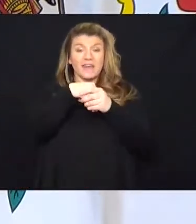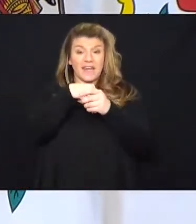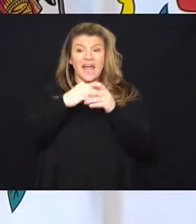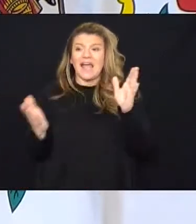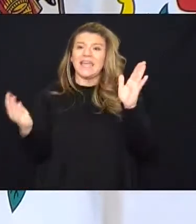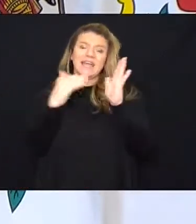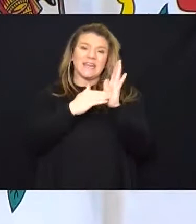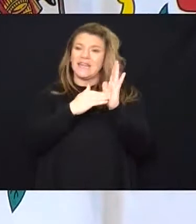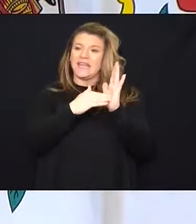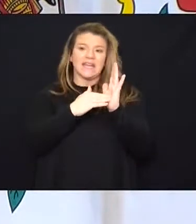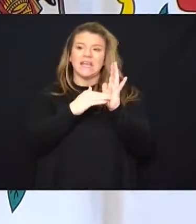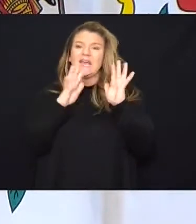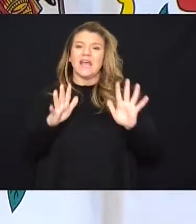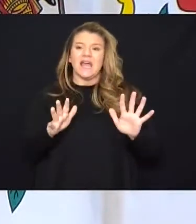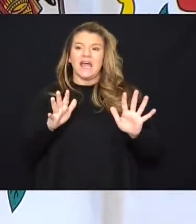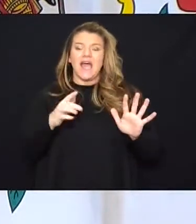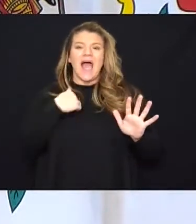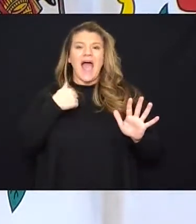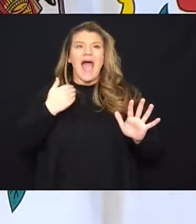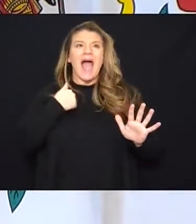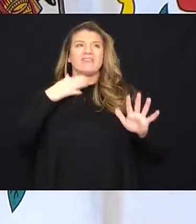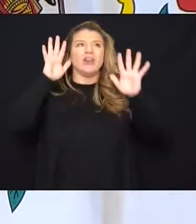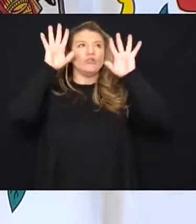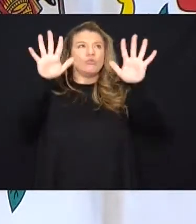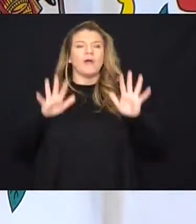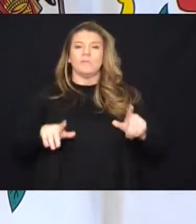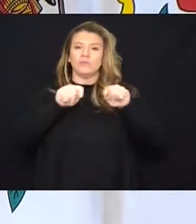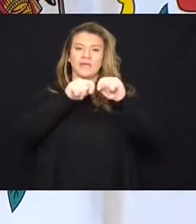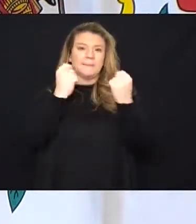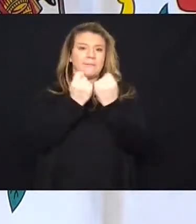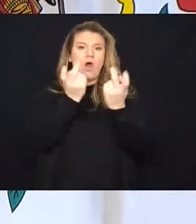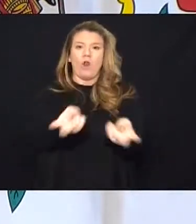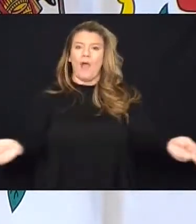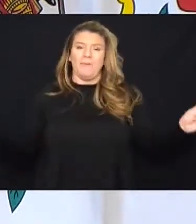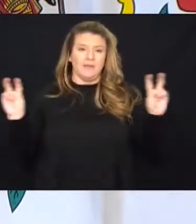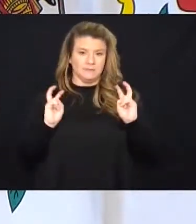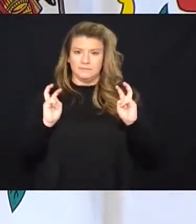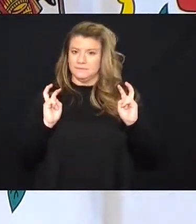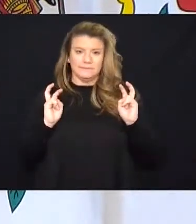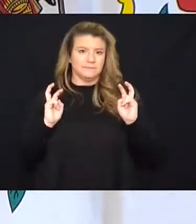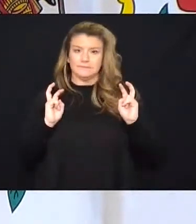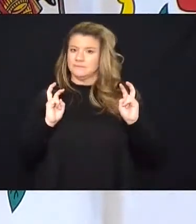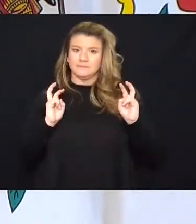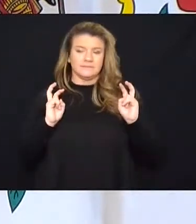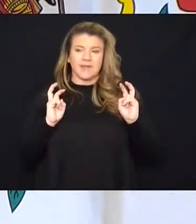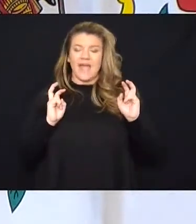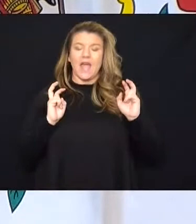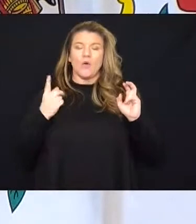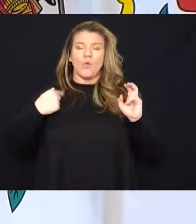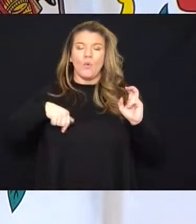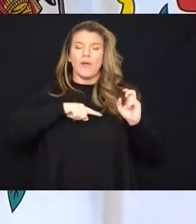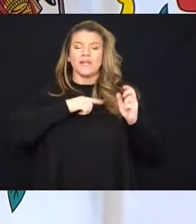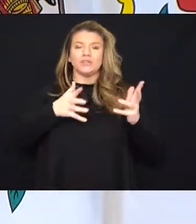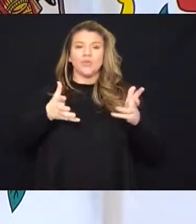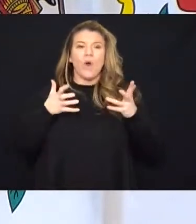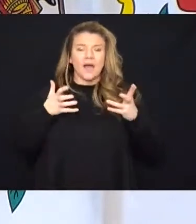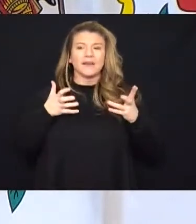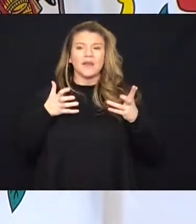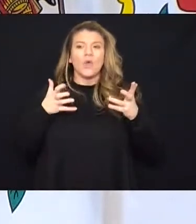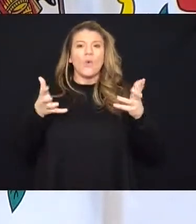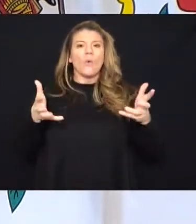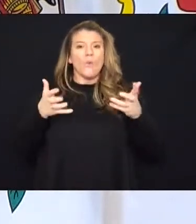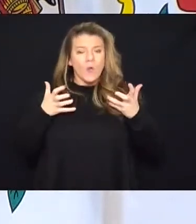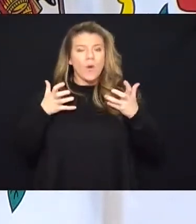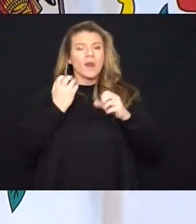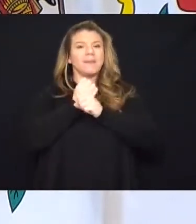I've got an incredible team all around me, and you know, we just want to be